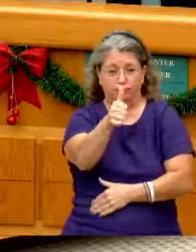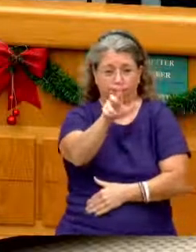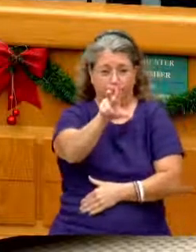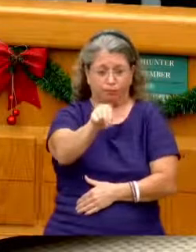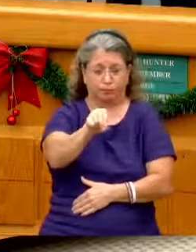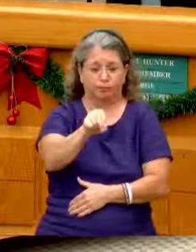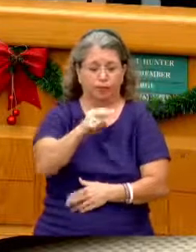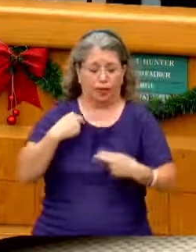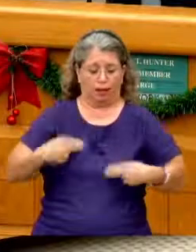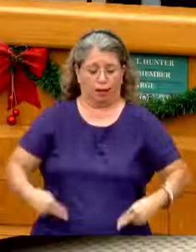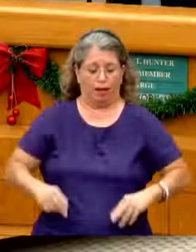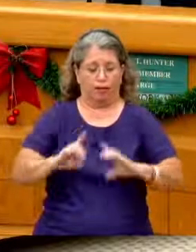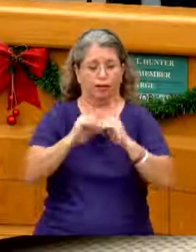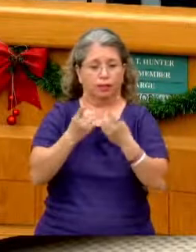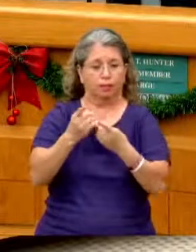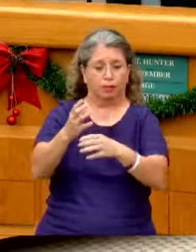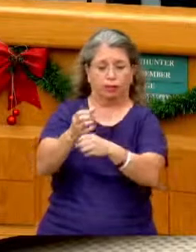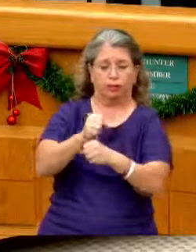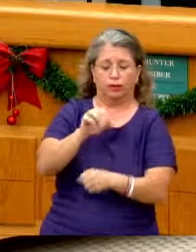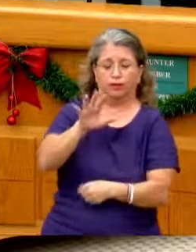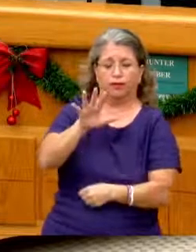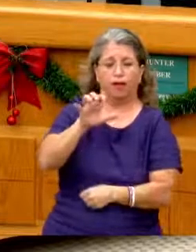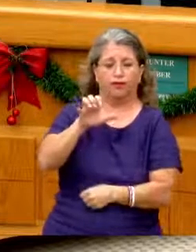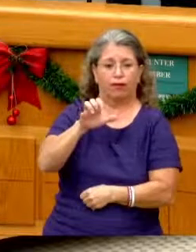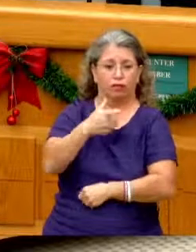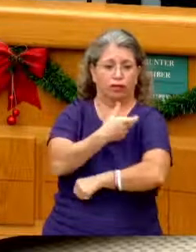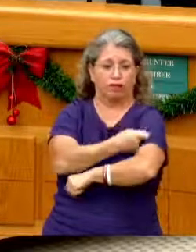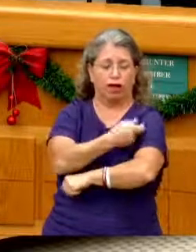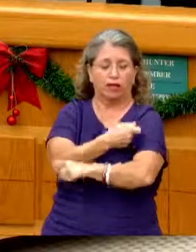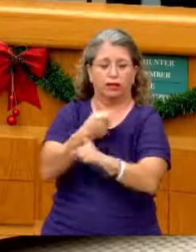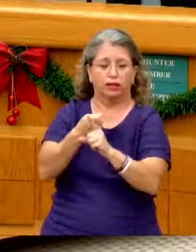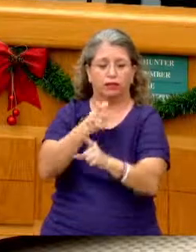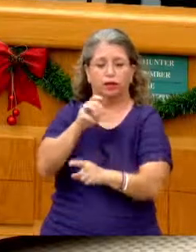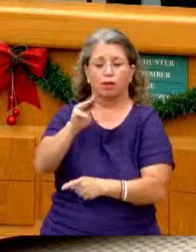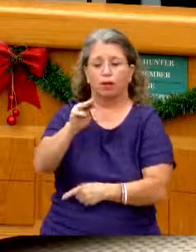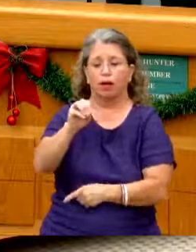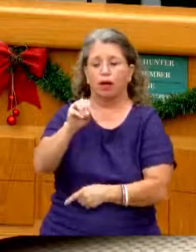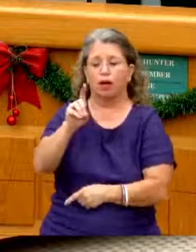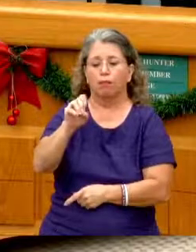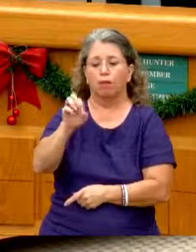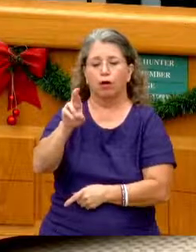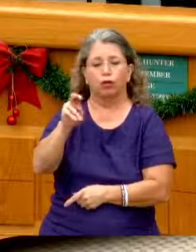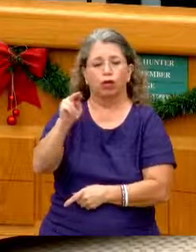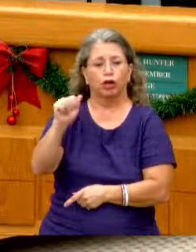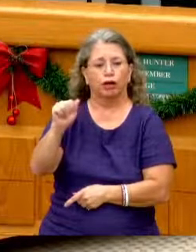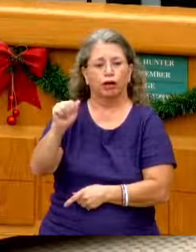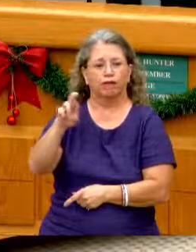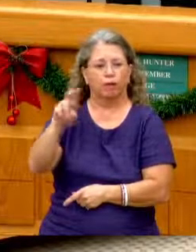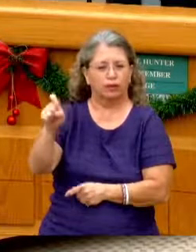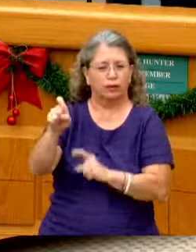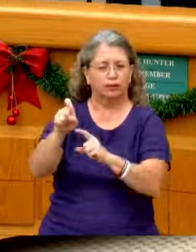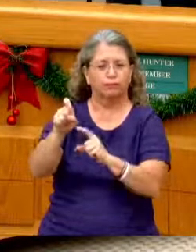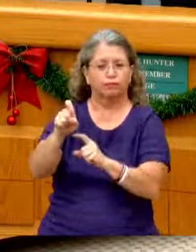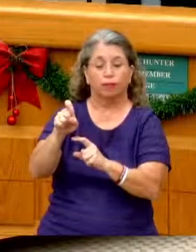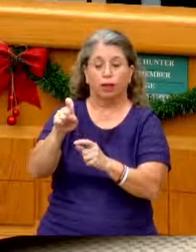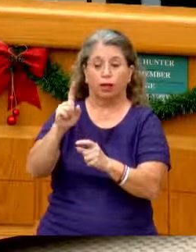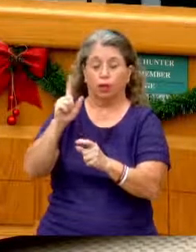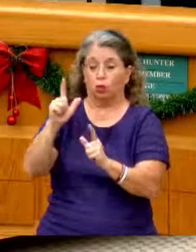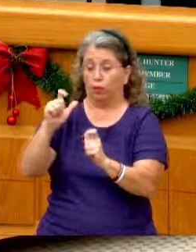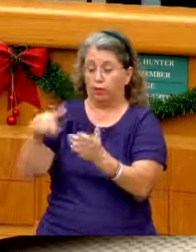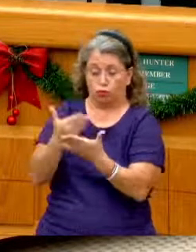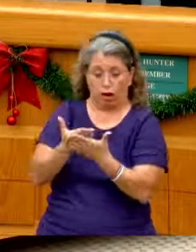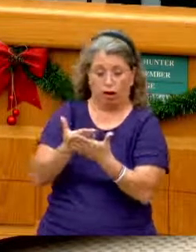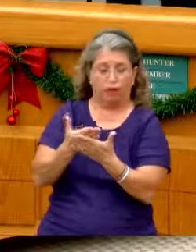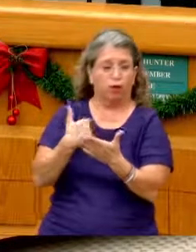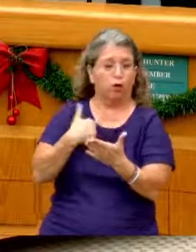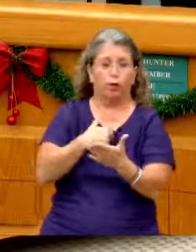received 500 Moderna COVID-19 vaccines. The arrival of the vaccine prompted our immediate vaccine